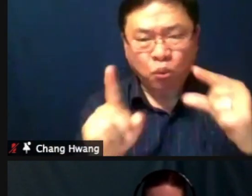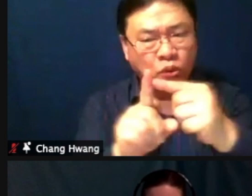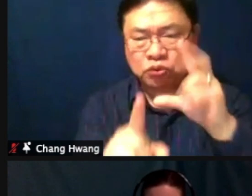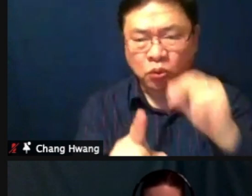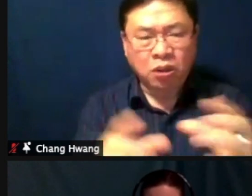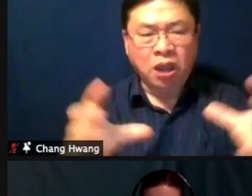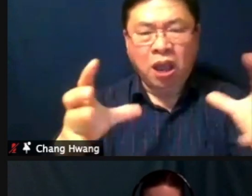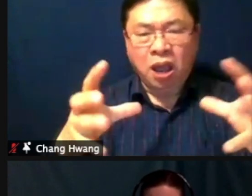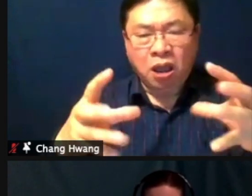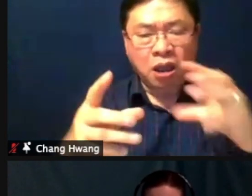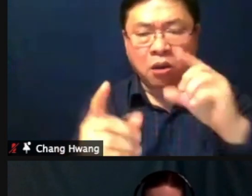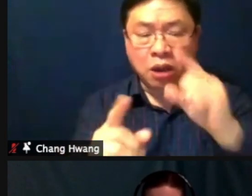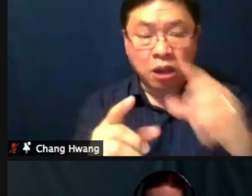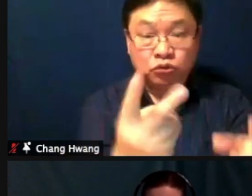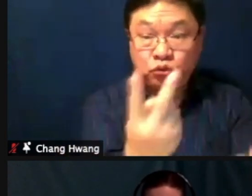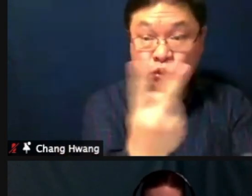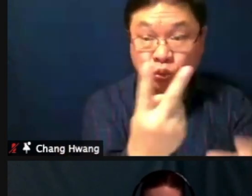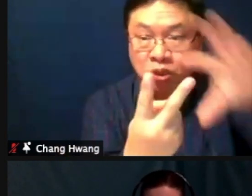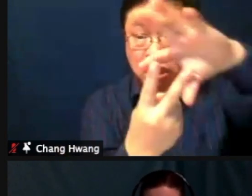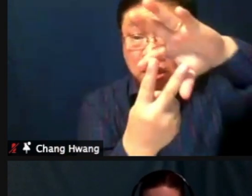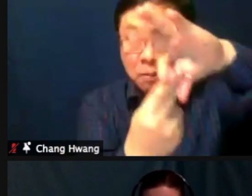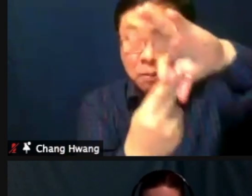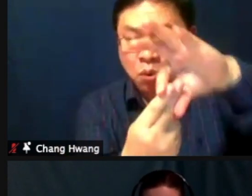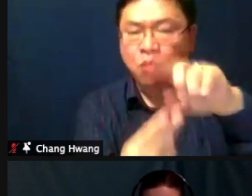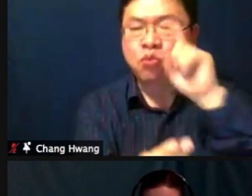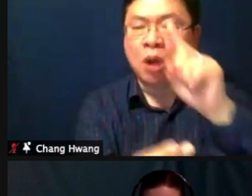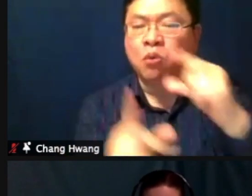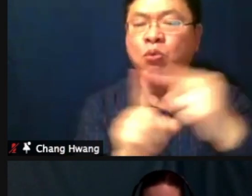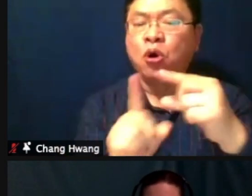This is compound, meaning there's two different signs together